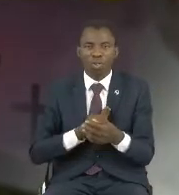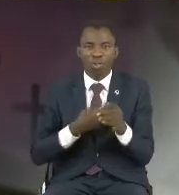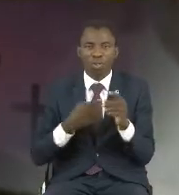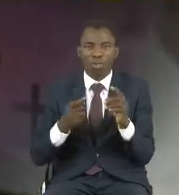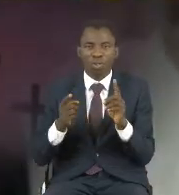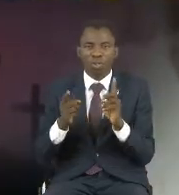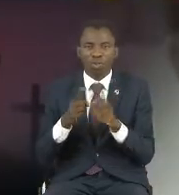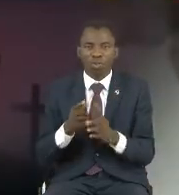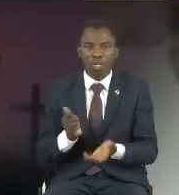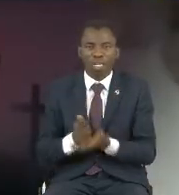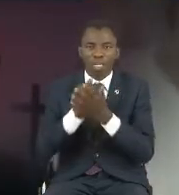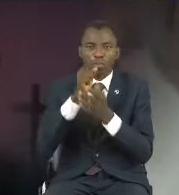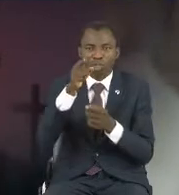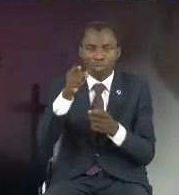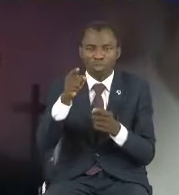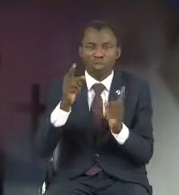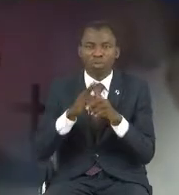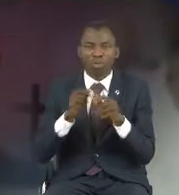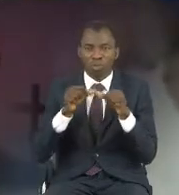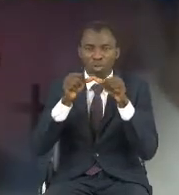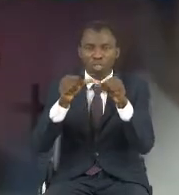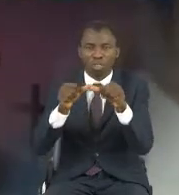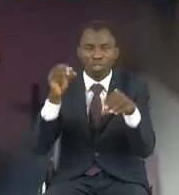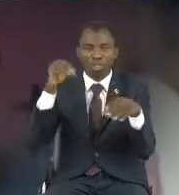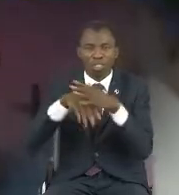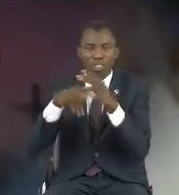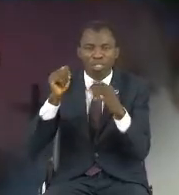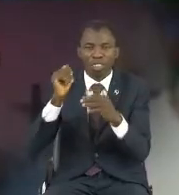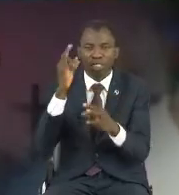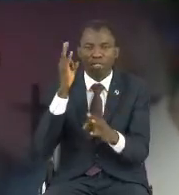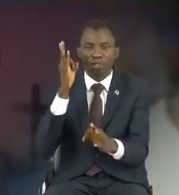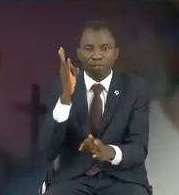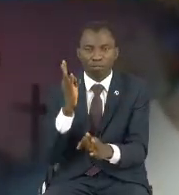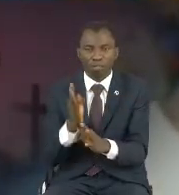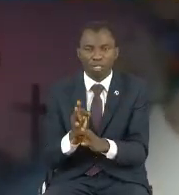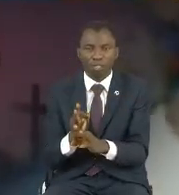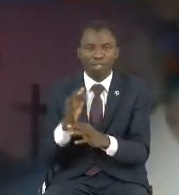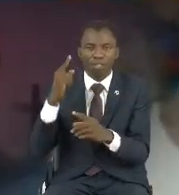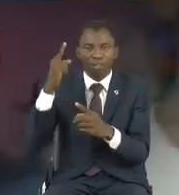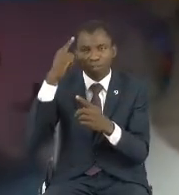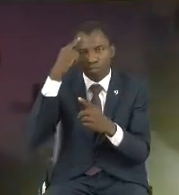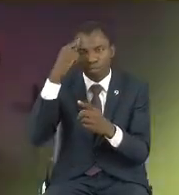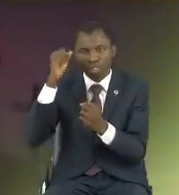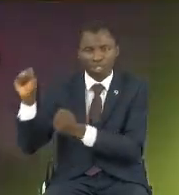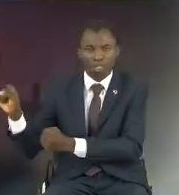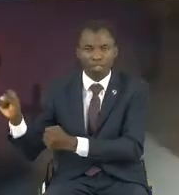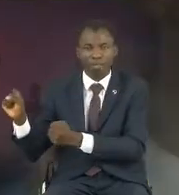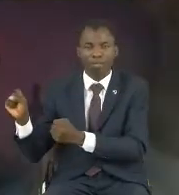you to continue in the faith you have in Christ.